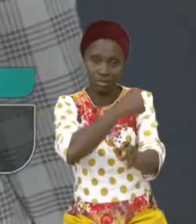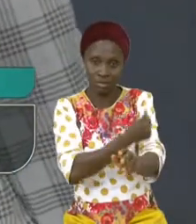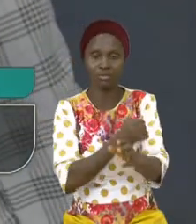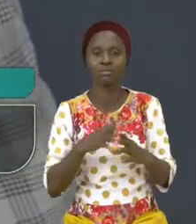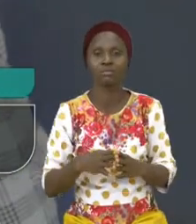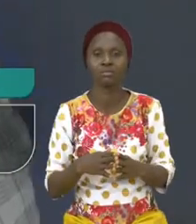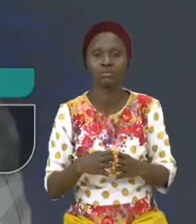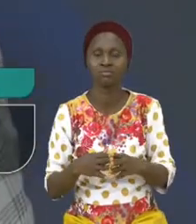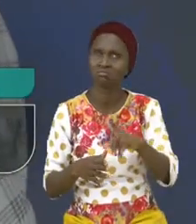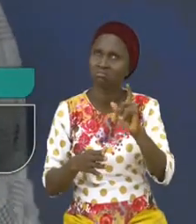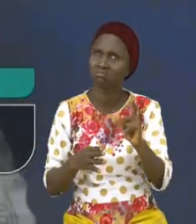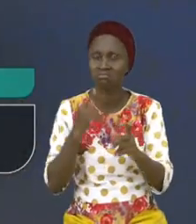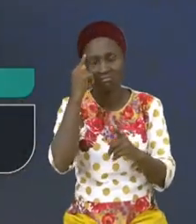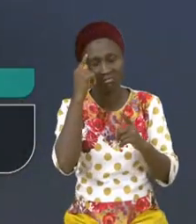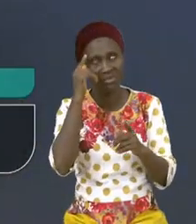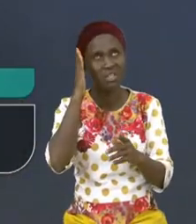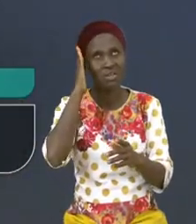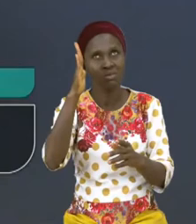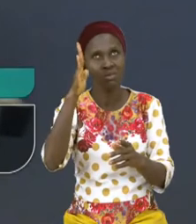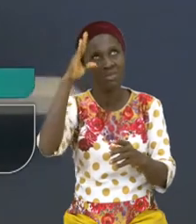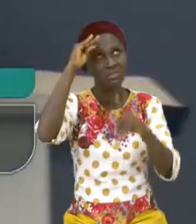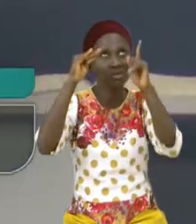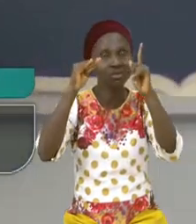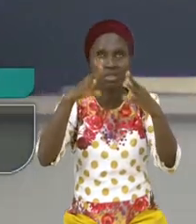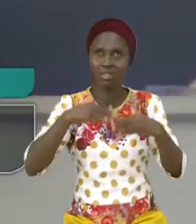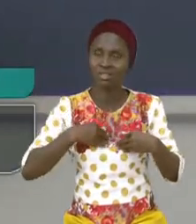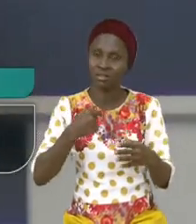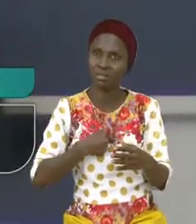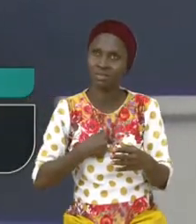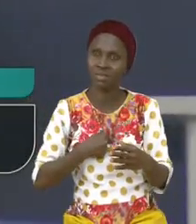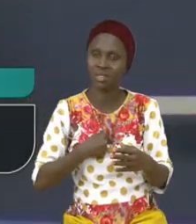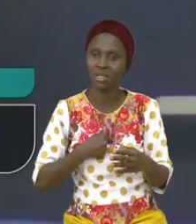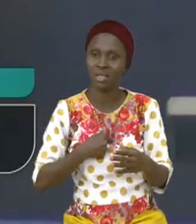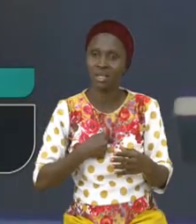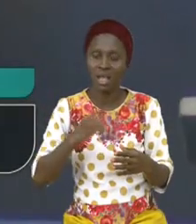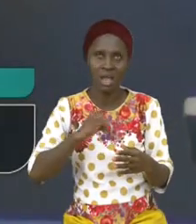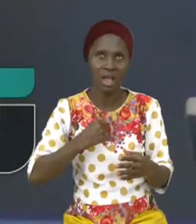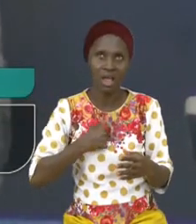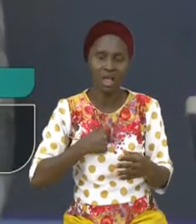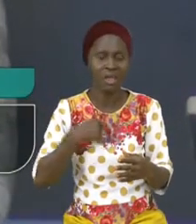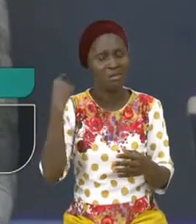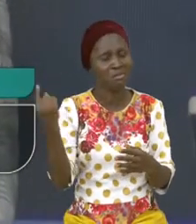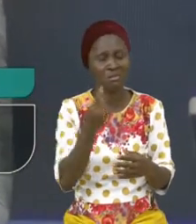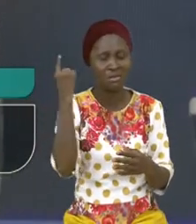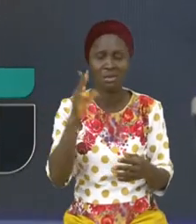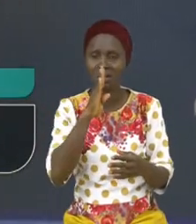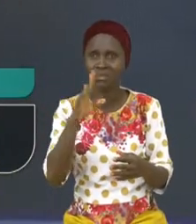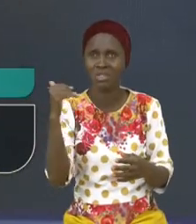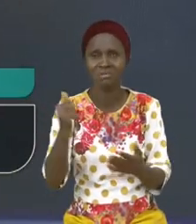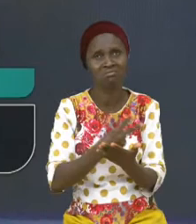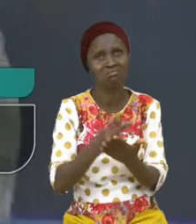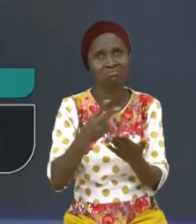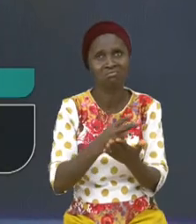accept me i've always been in mediocre i've always been a big